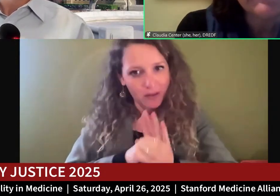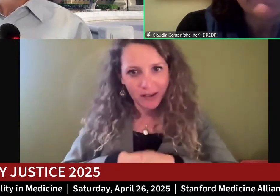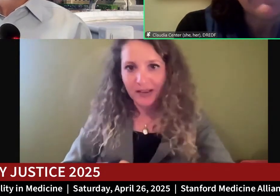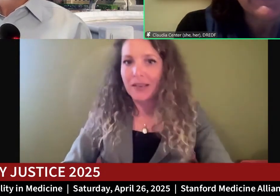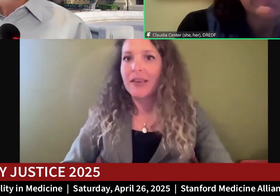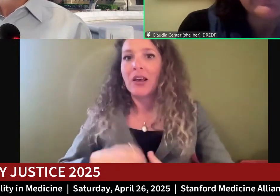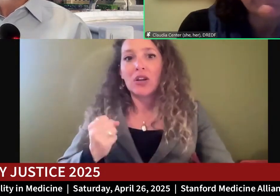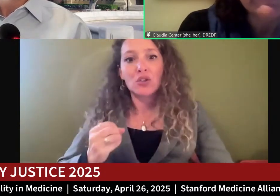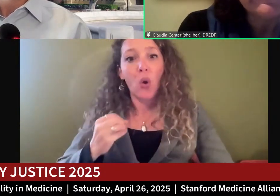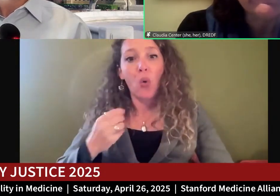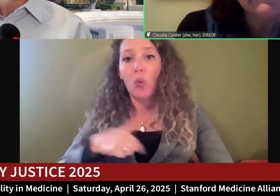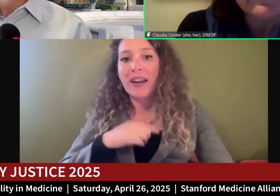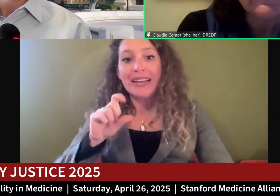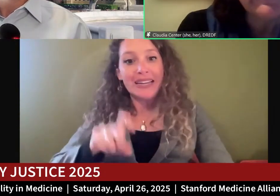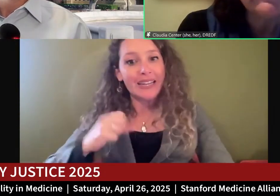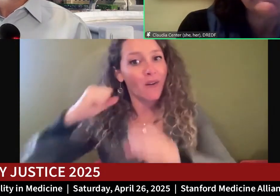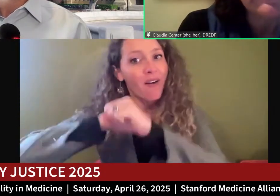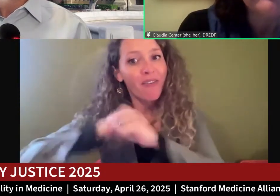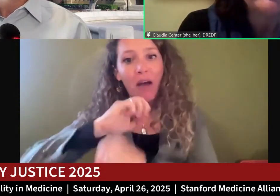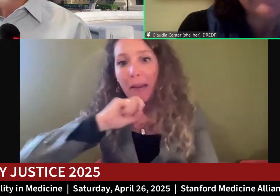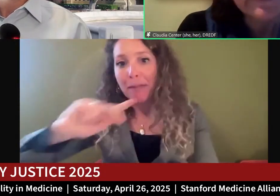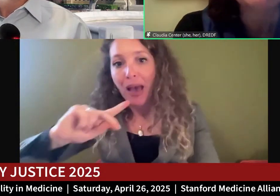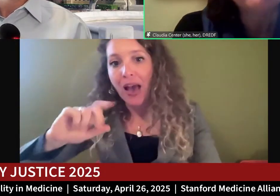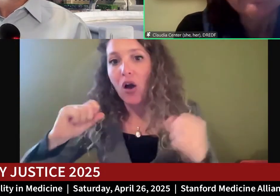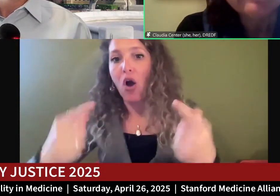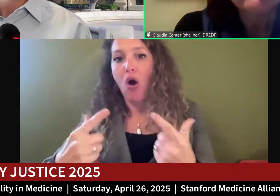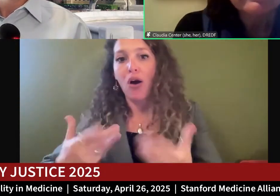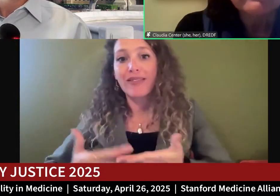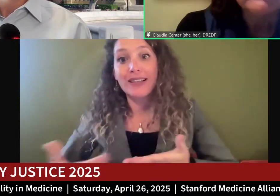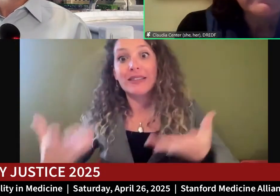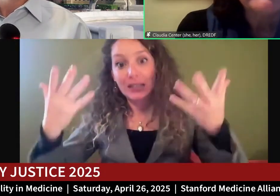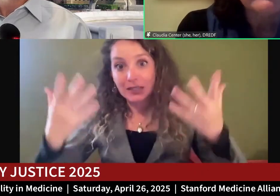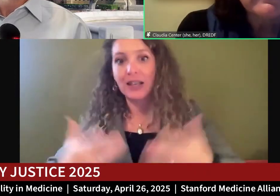And so we have to fight back all these things at once.